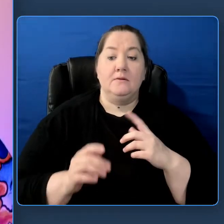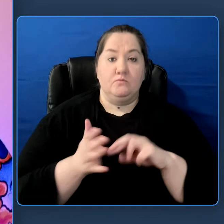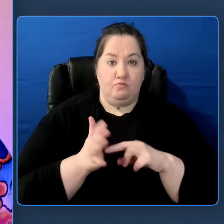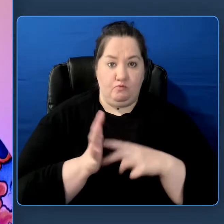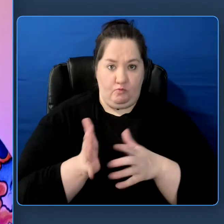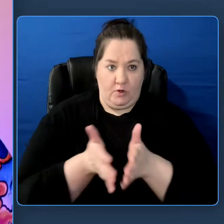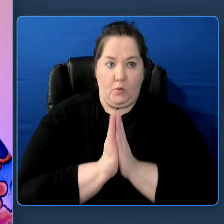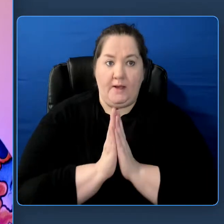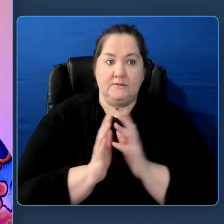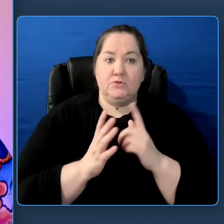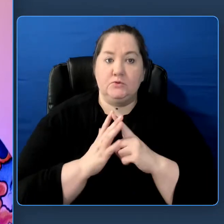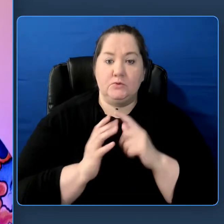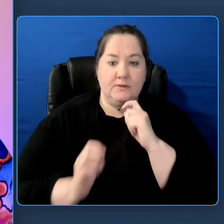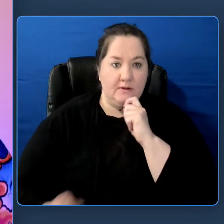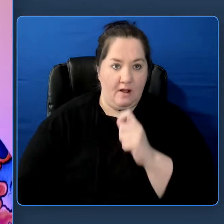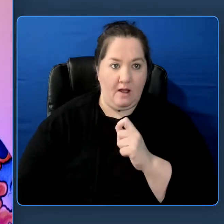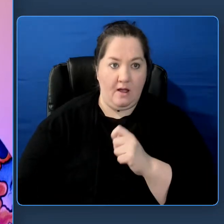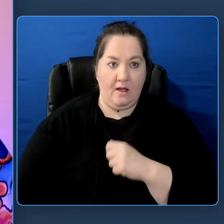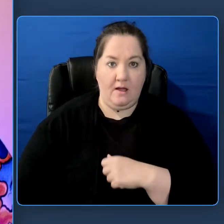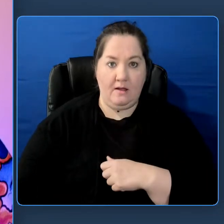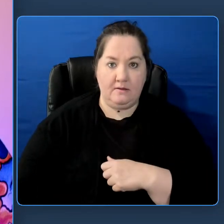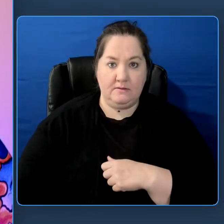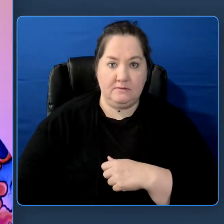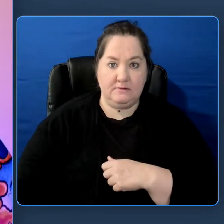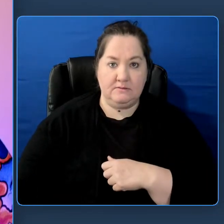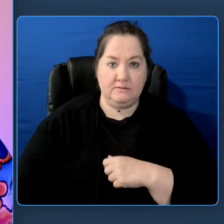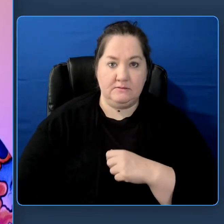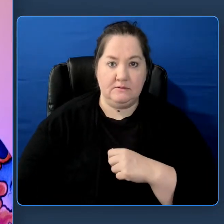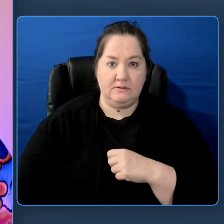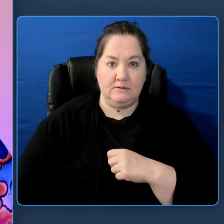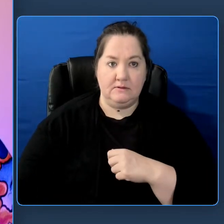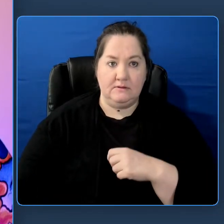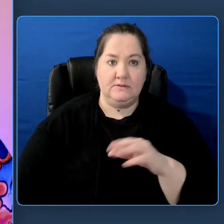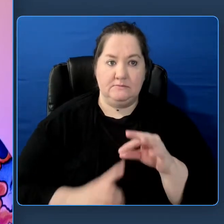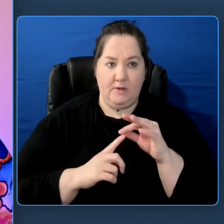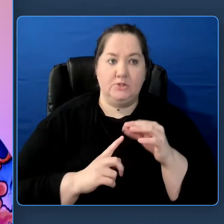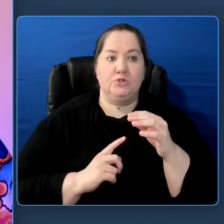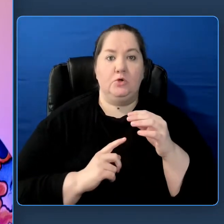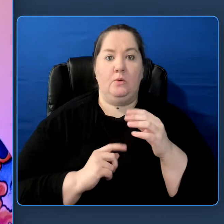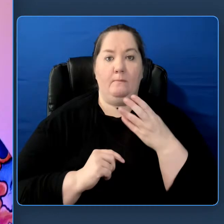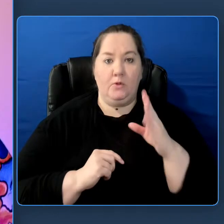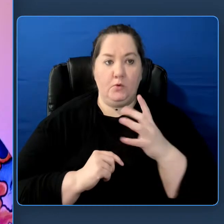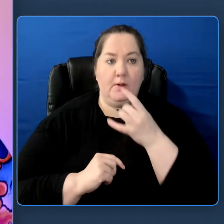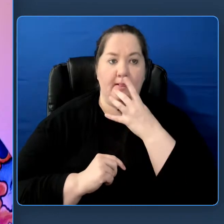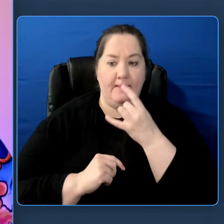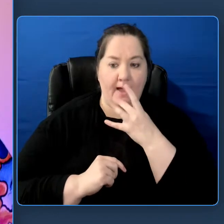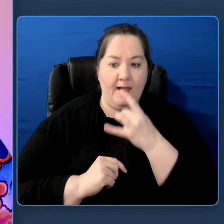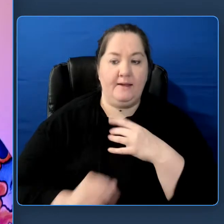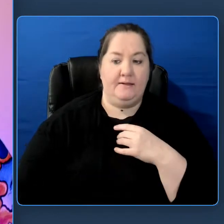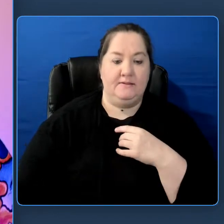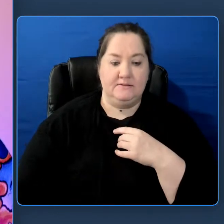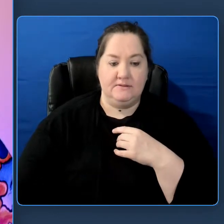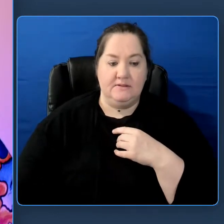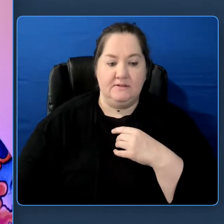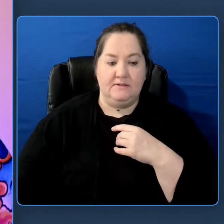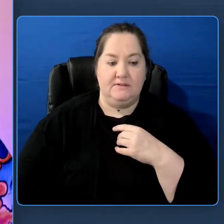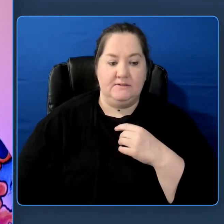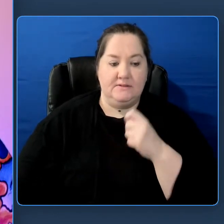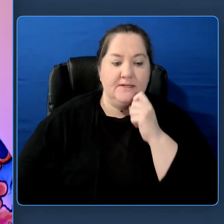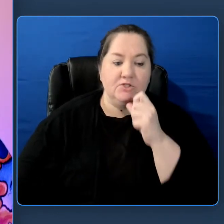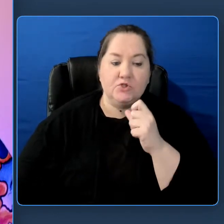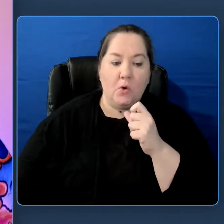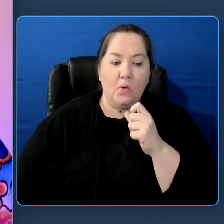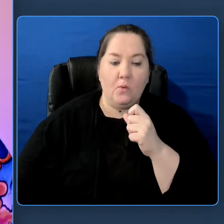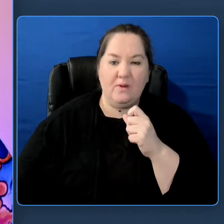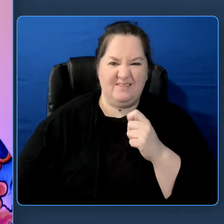requested to not get the special blue light blocker kind of things that they've been asking me to put in my lenses every